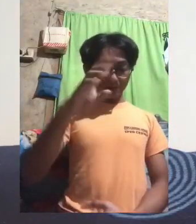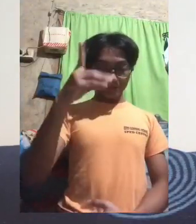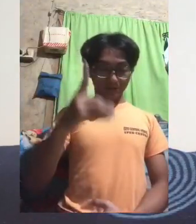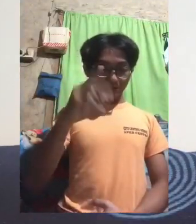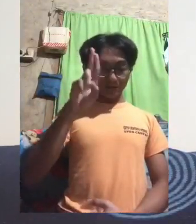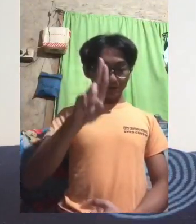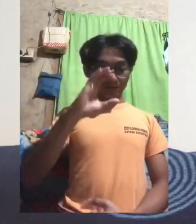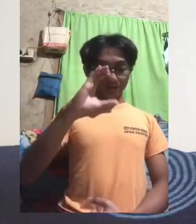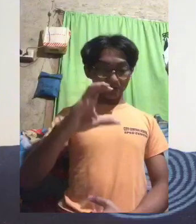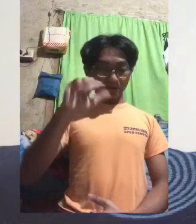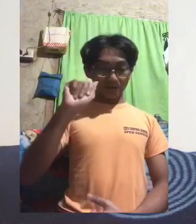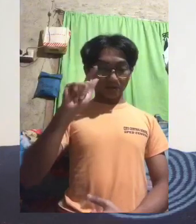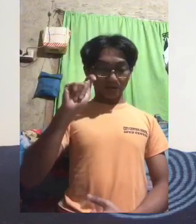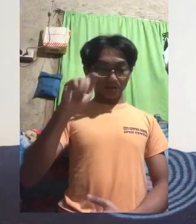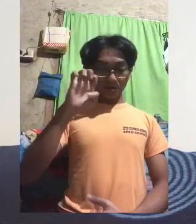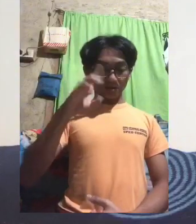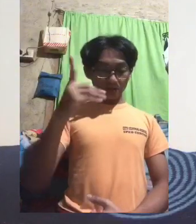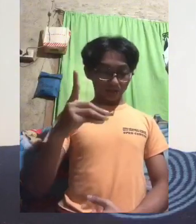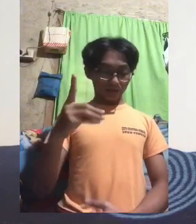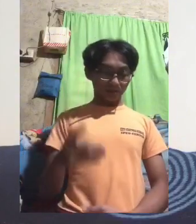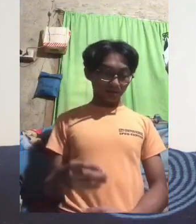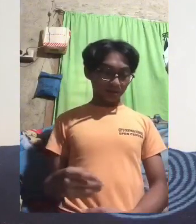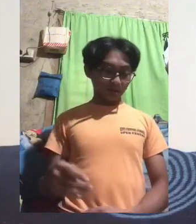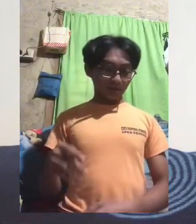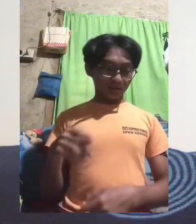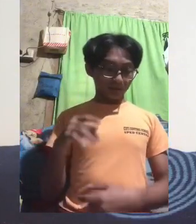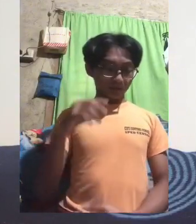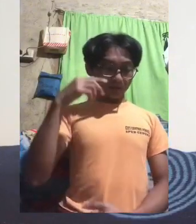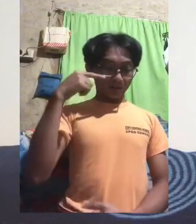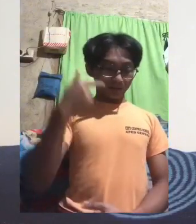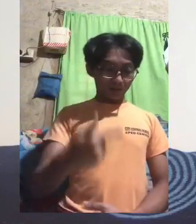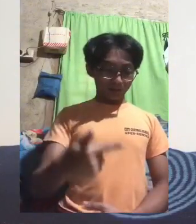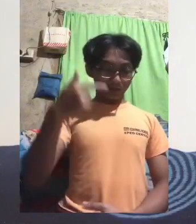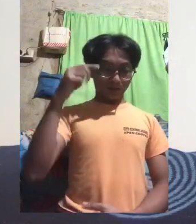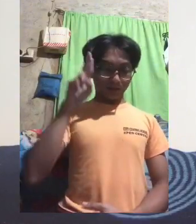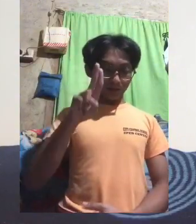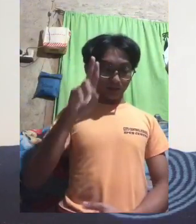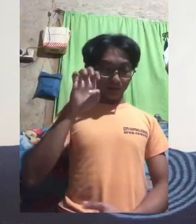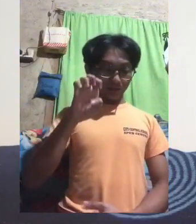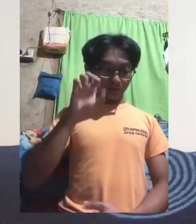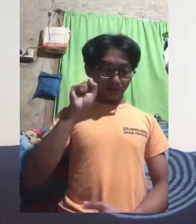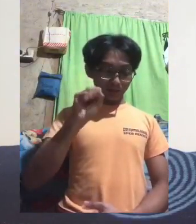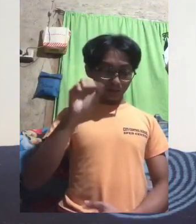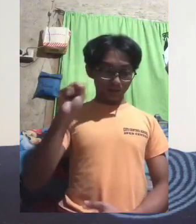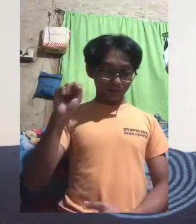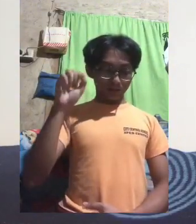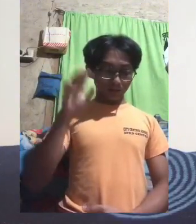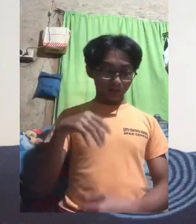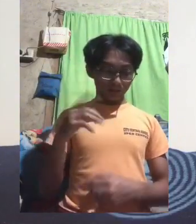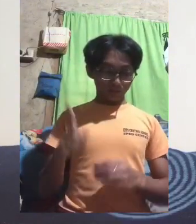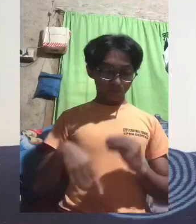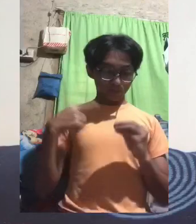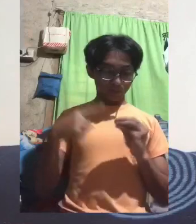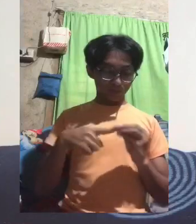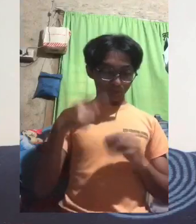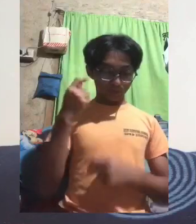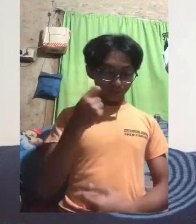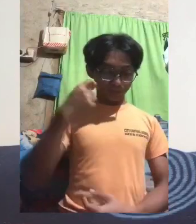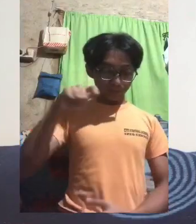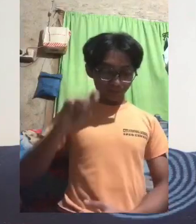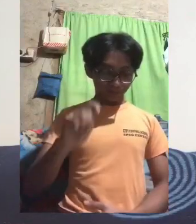observation, existing knowledge, or previous studies. Including the hypothesis helps the researcher stay focused and allows the study to